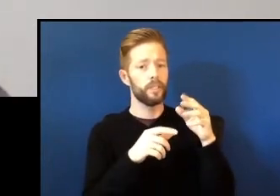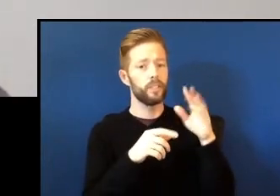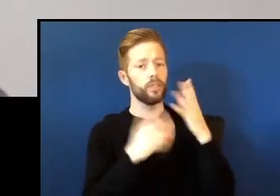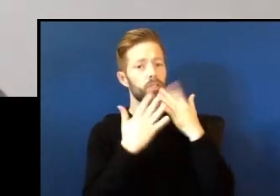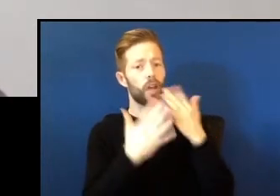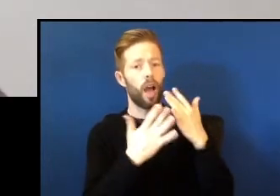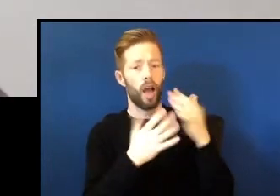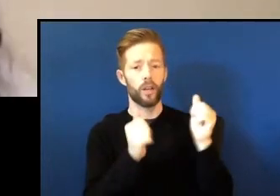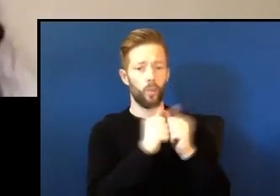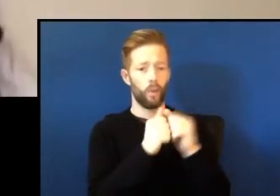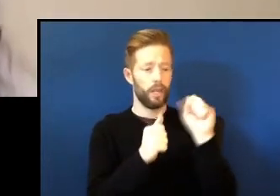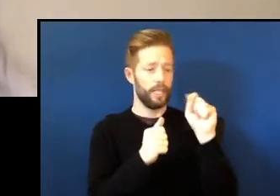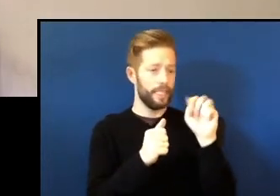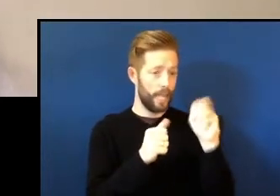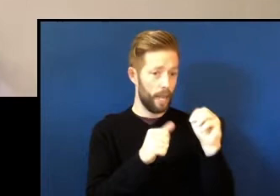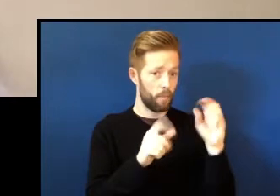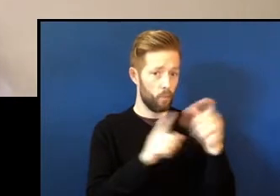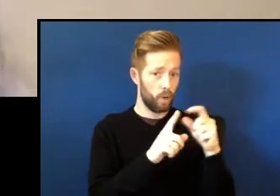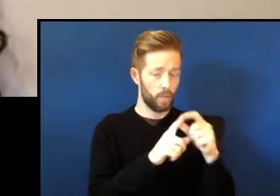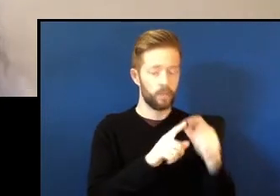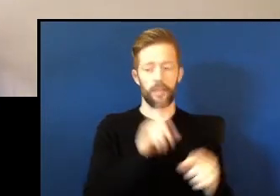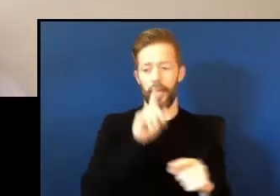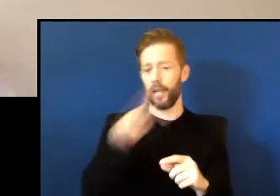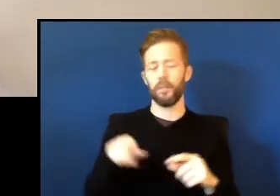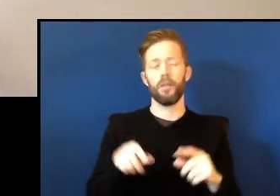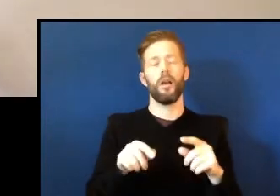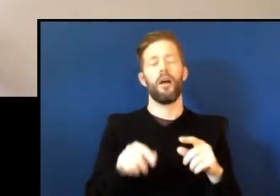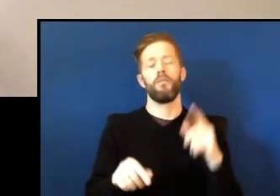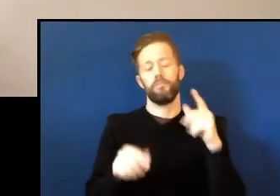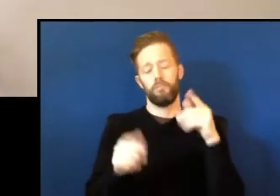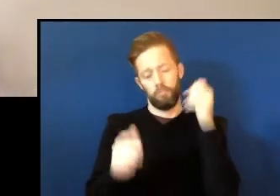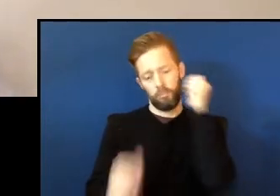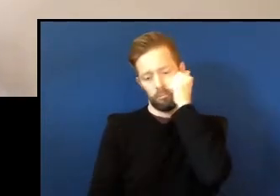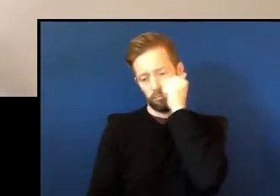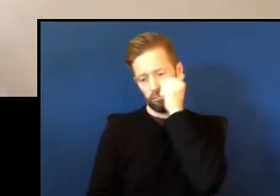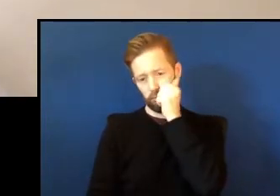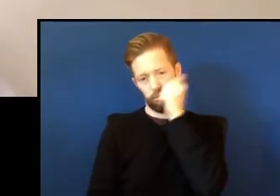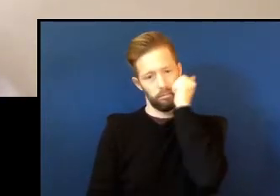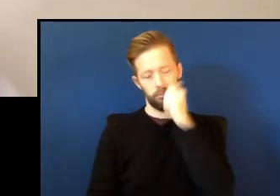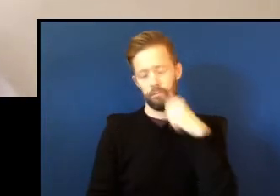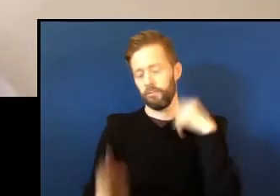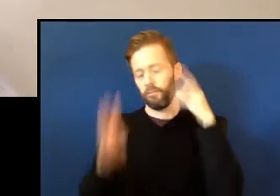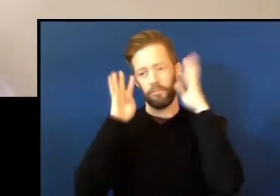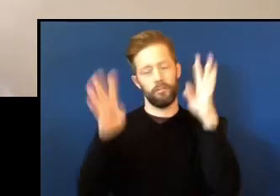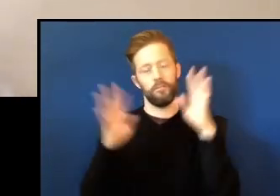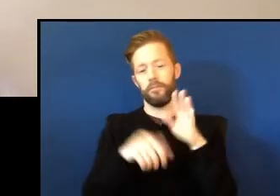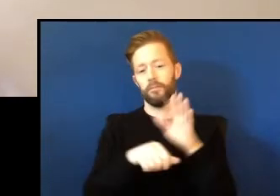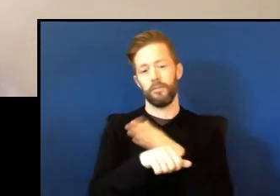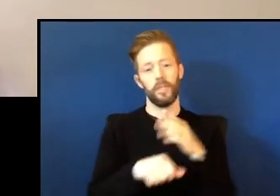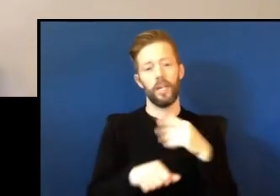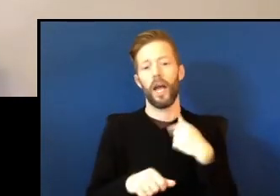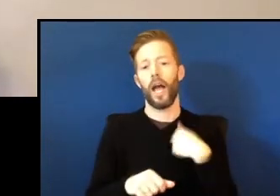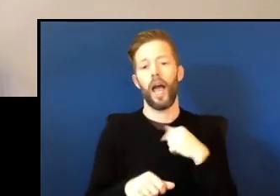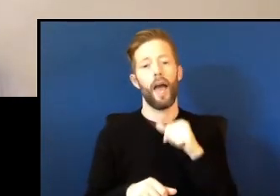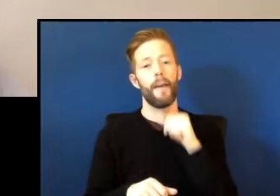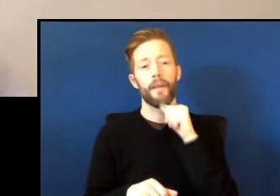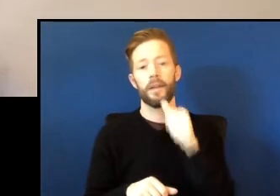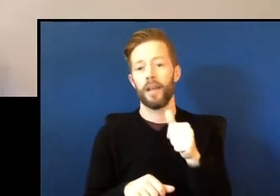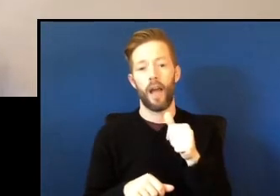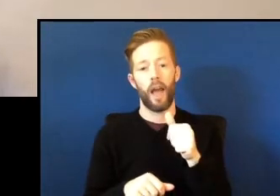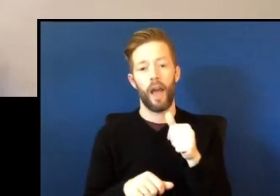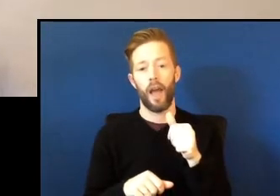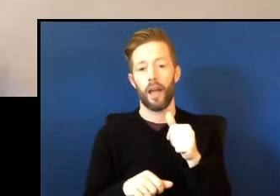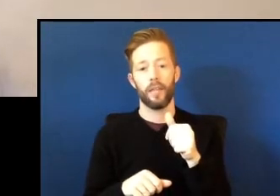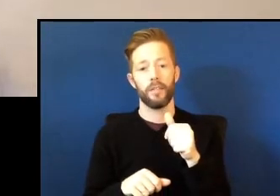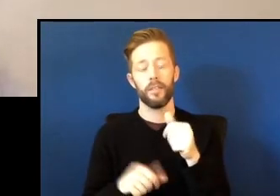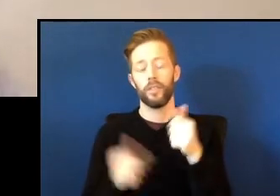lessons? All the time. I make up songs all the time. And believe me, I am not looking to